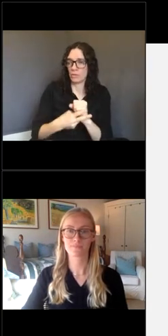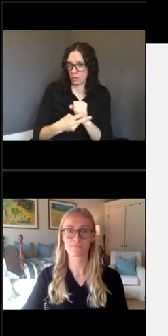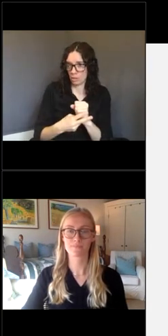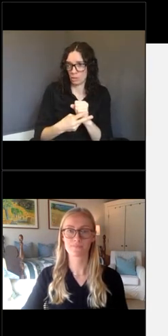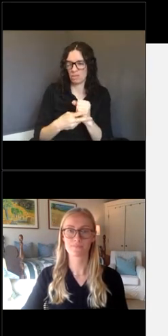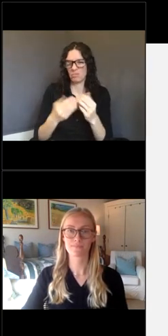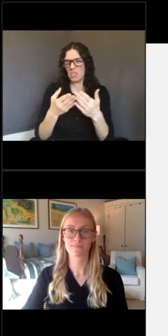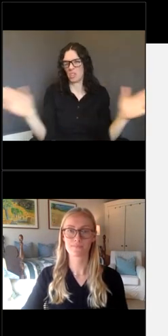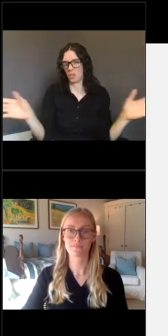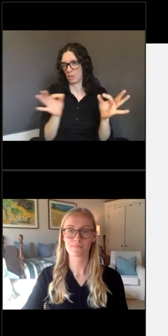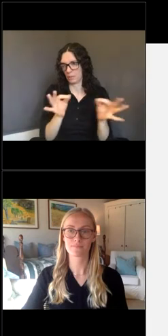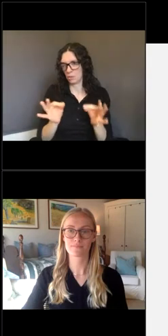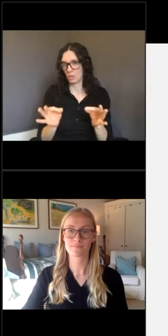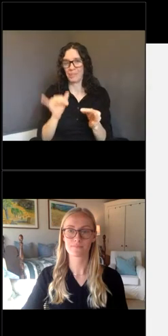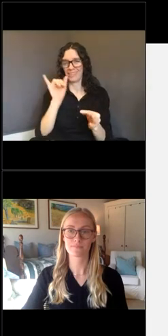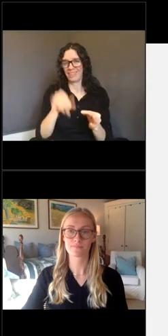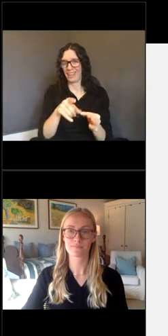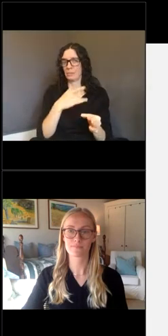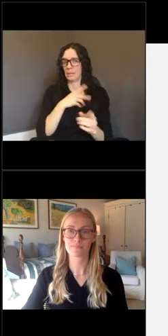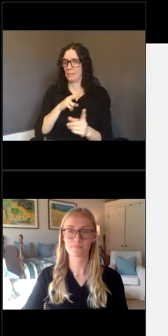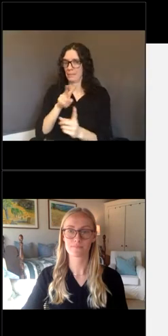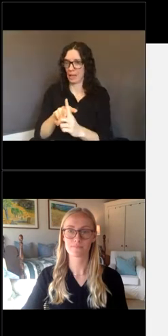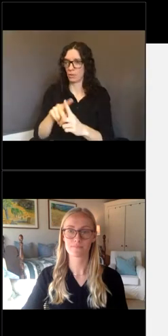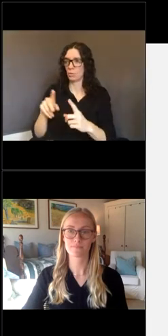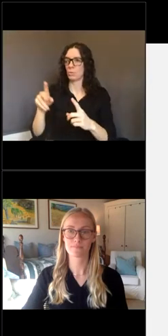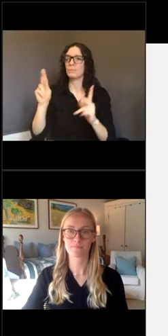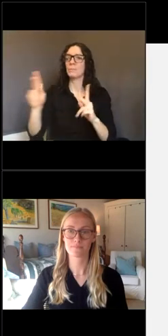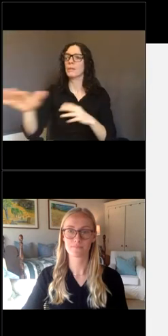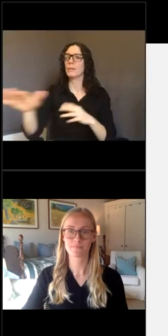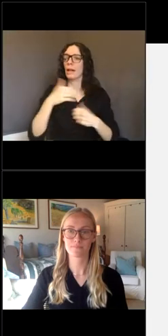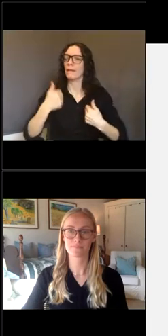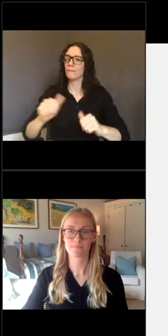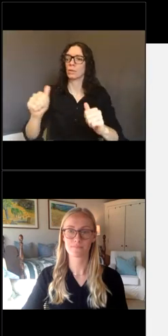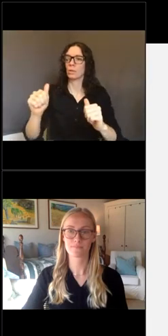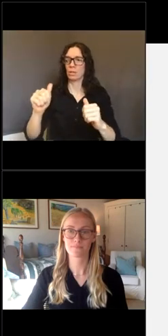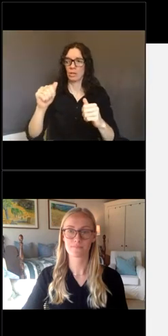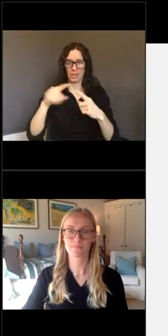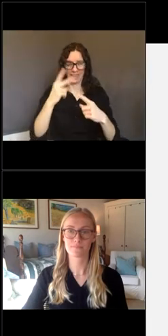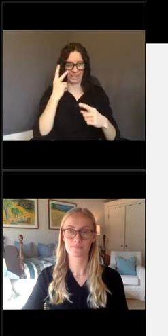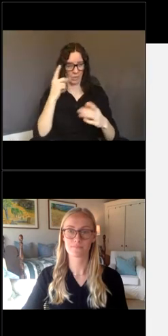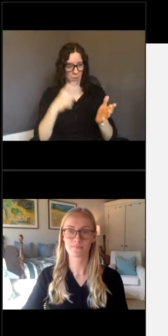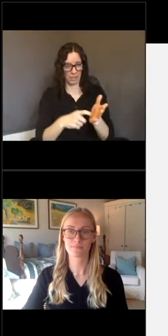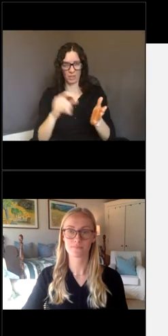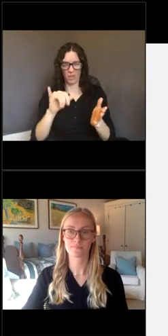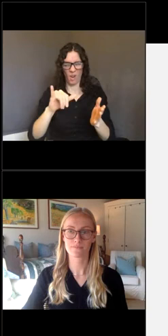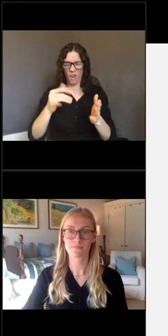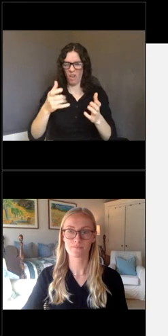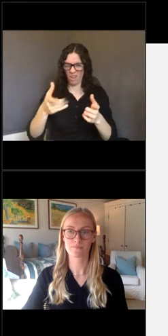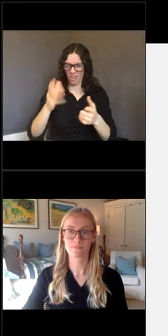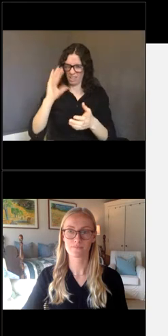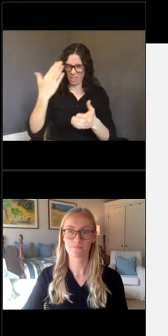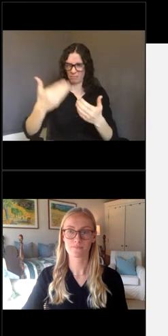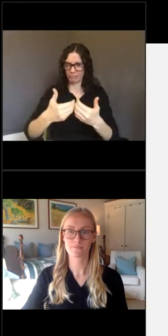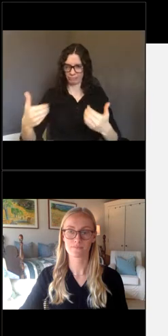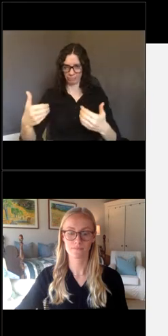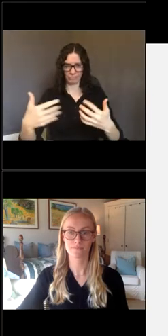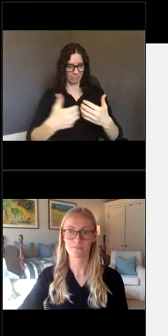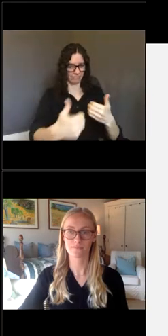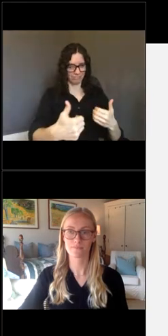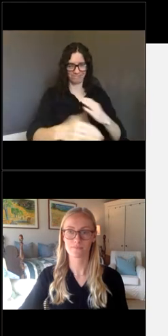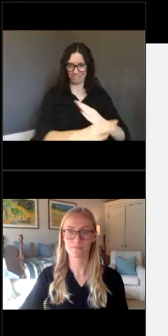to try and restore degraded and fragmented areas that are important for biodiversity